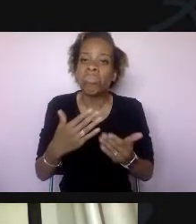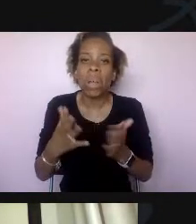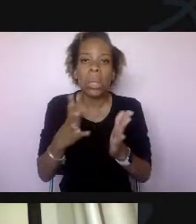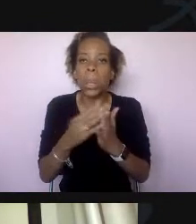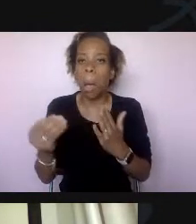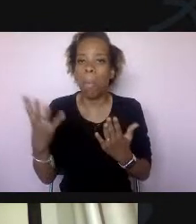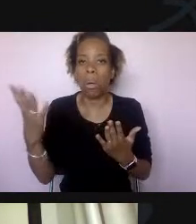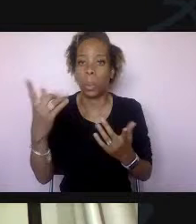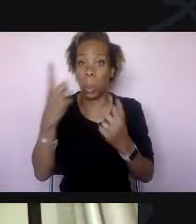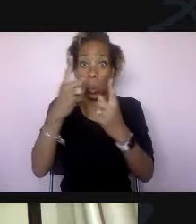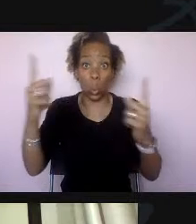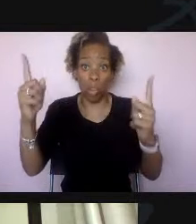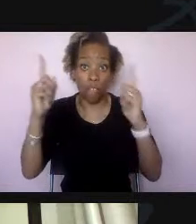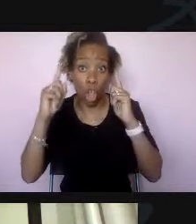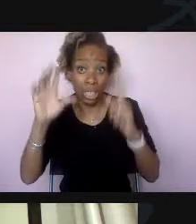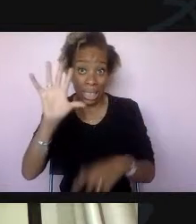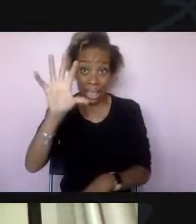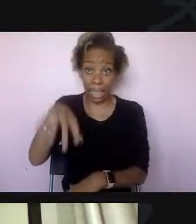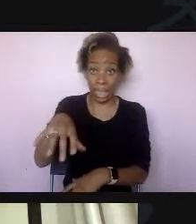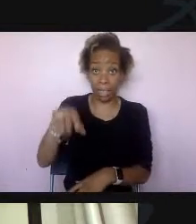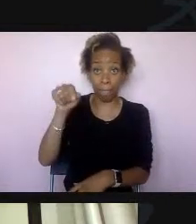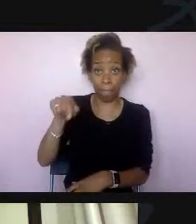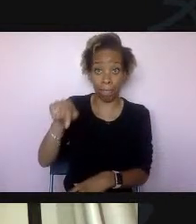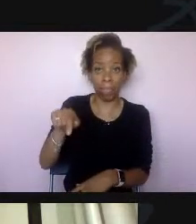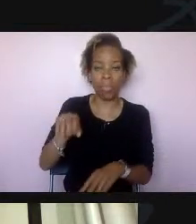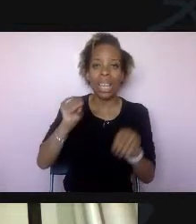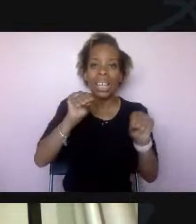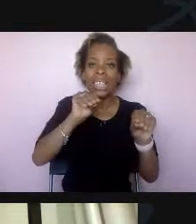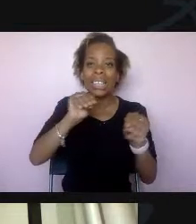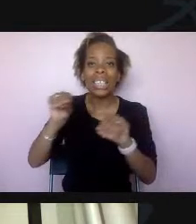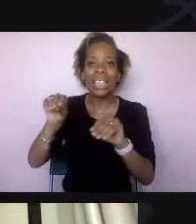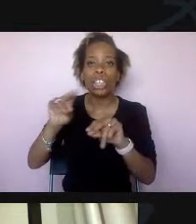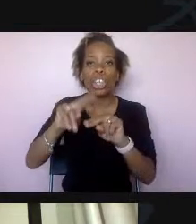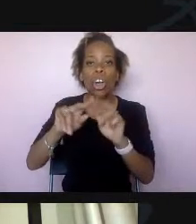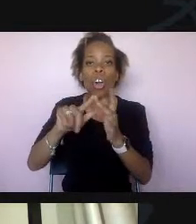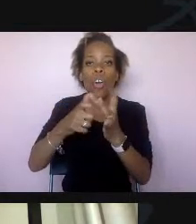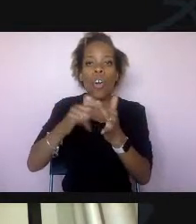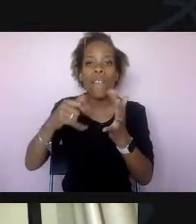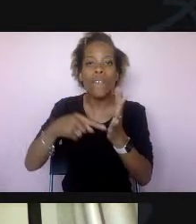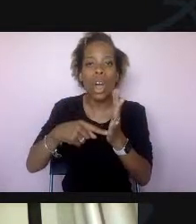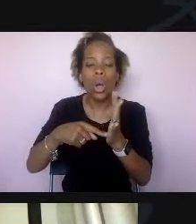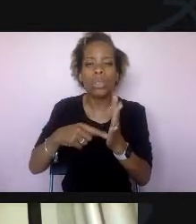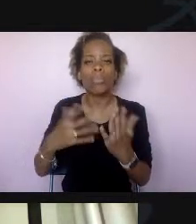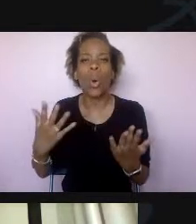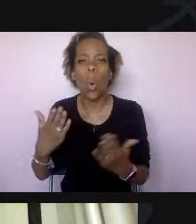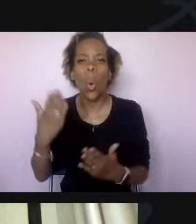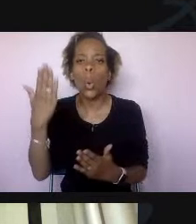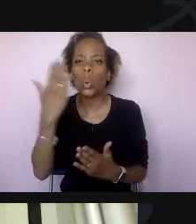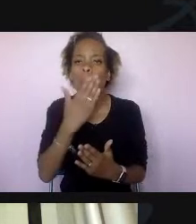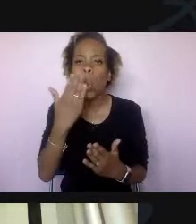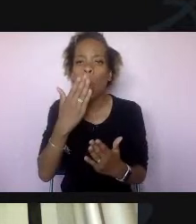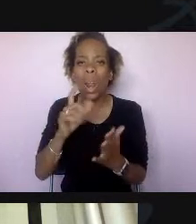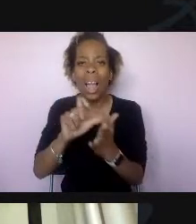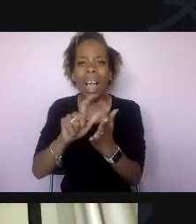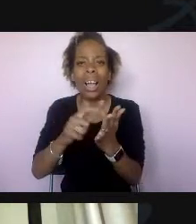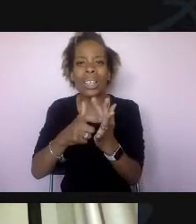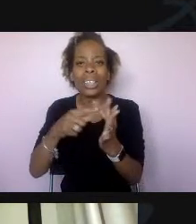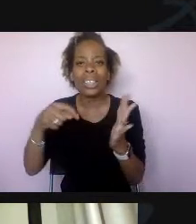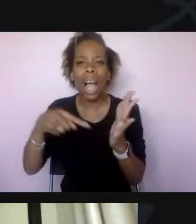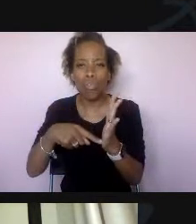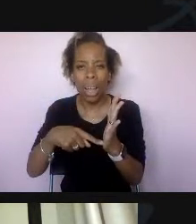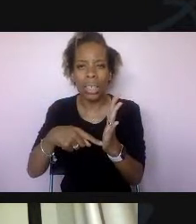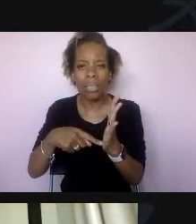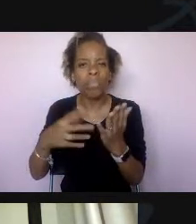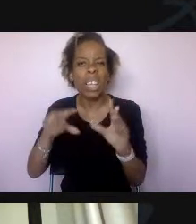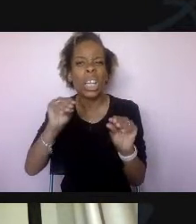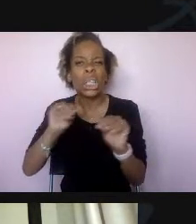and you look at perhaps Teach First or school directs, some of the areas around teacher education, and you're wanting